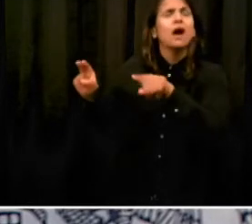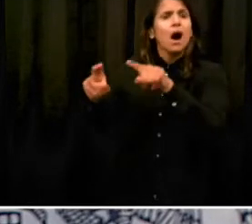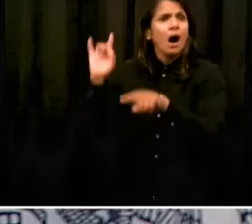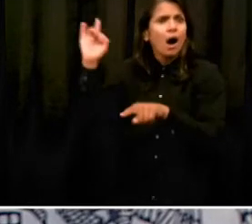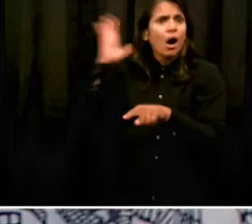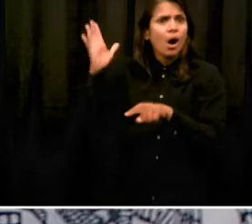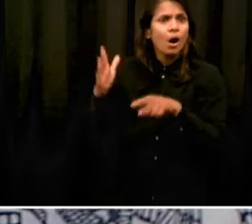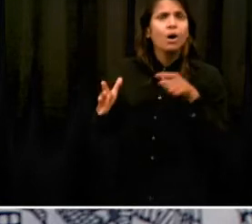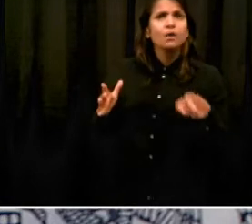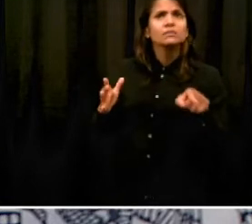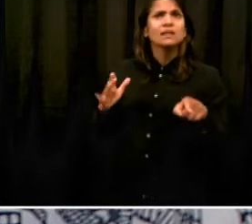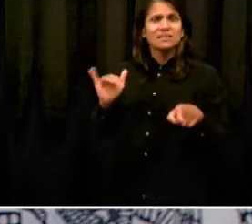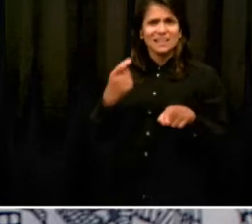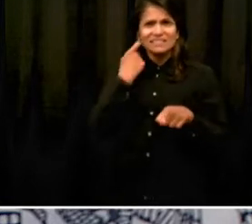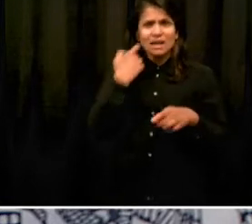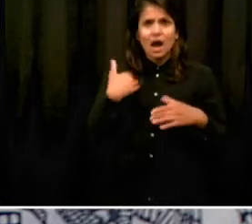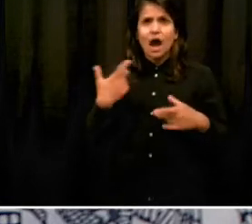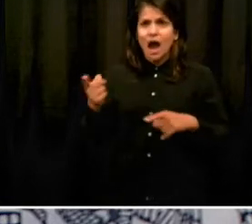the other day. I